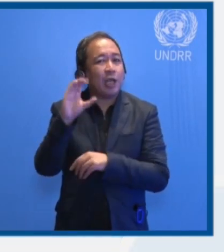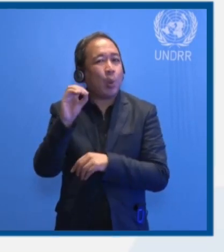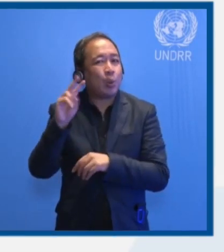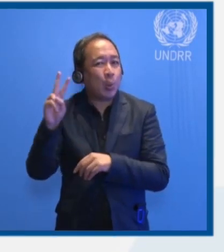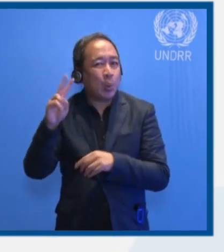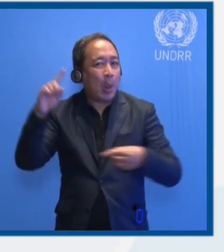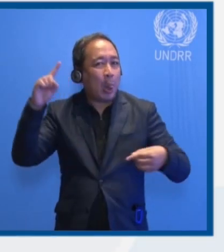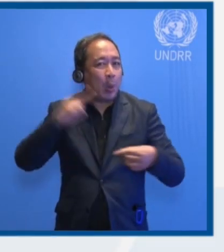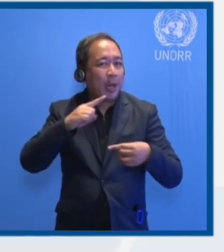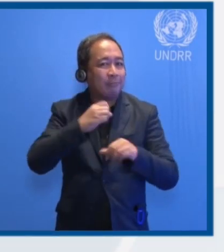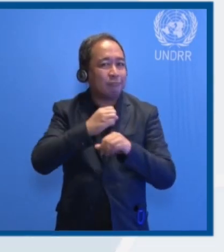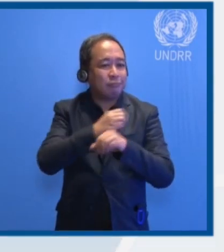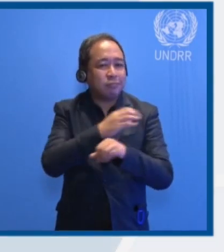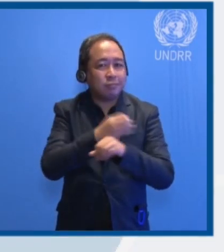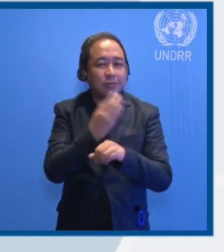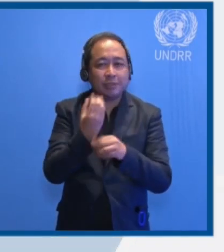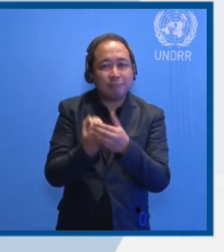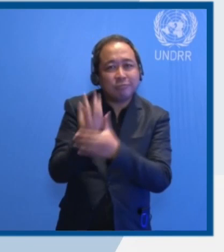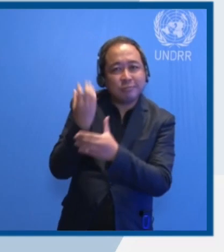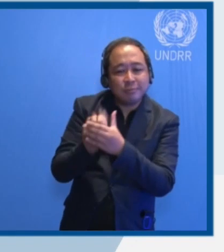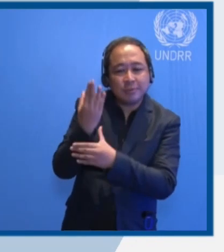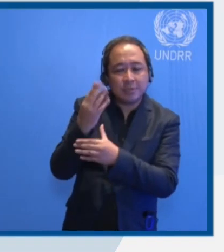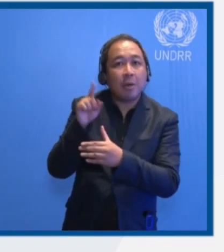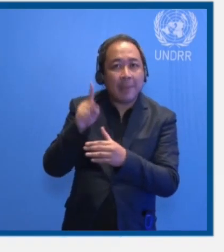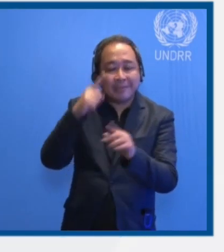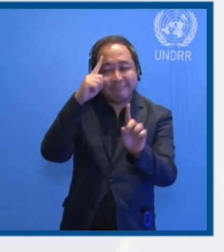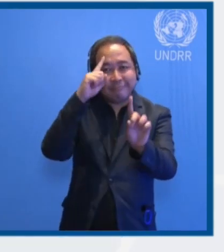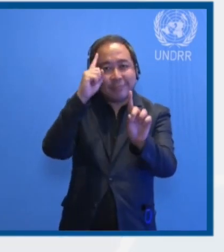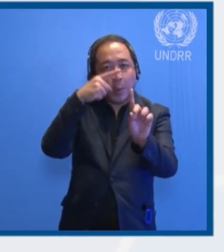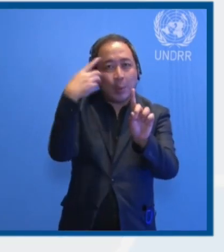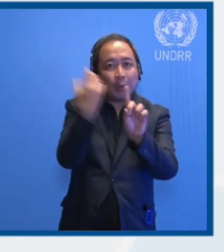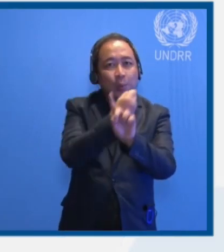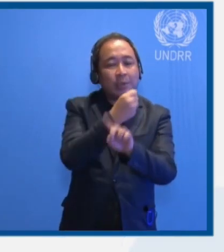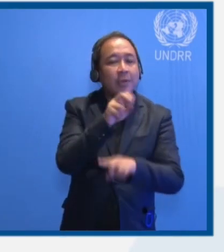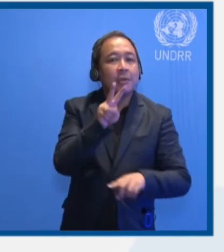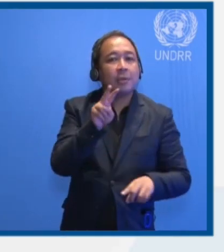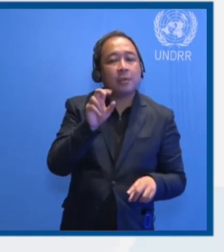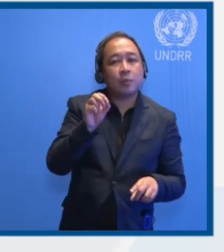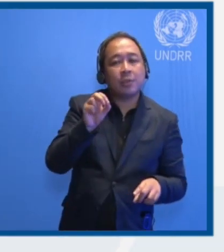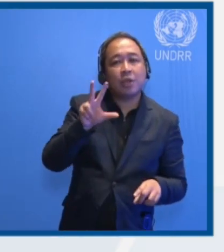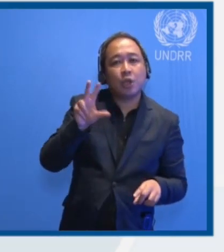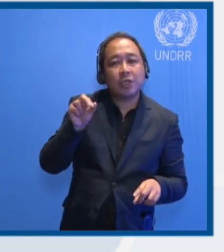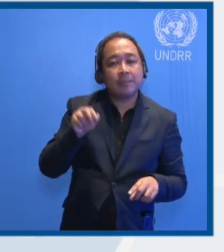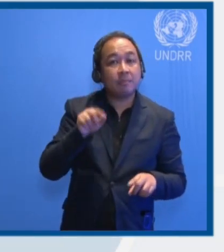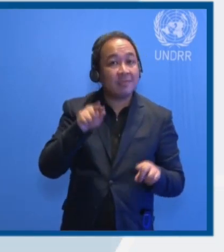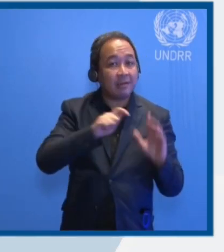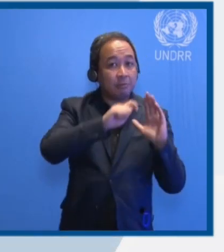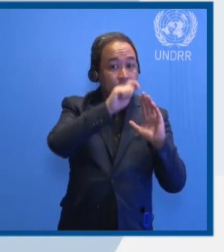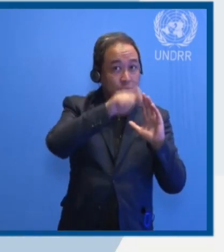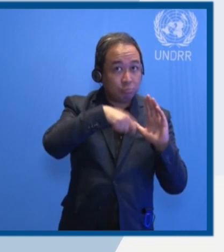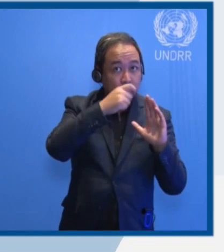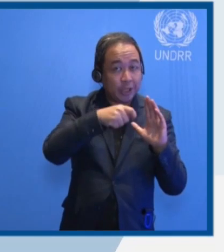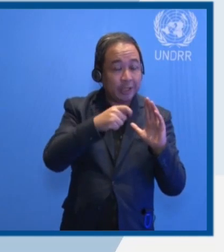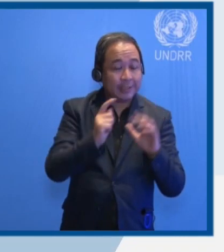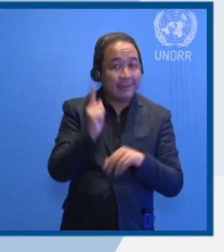We call it volume netting by 2030. This program has been launched and constructed based on